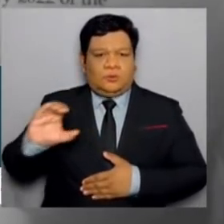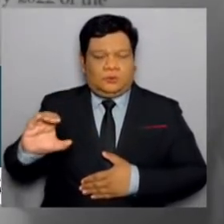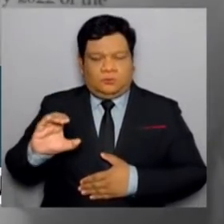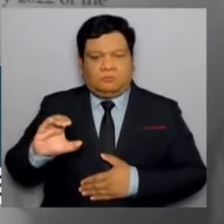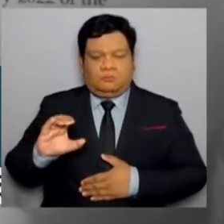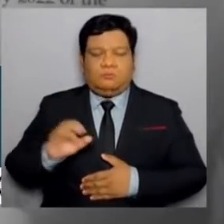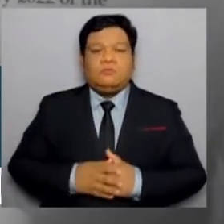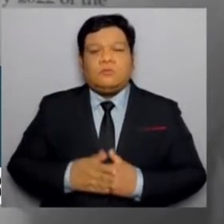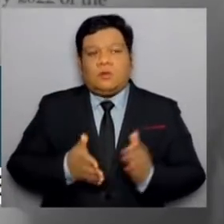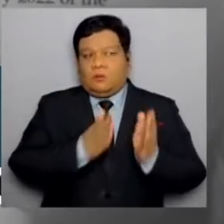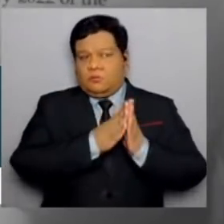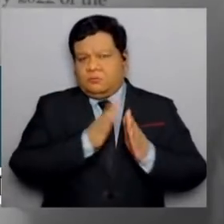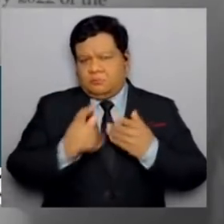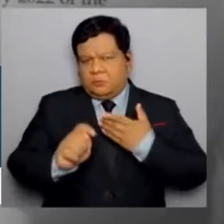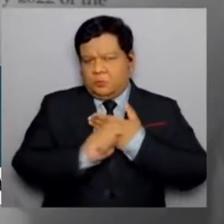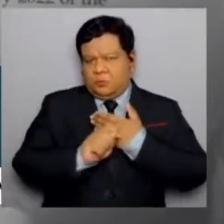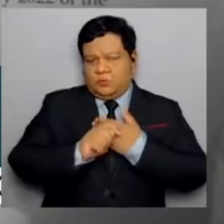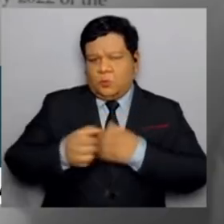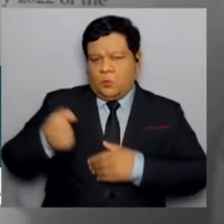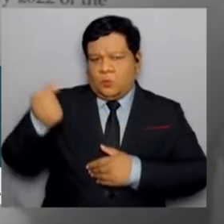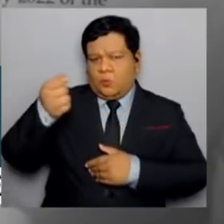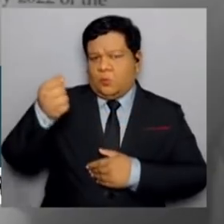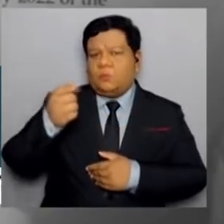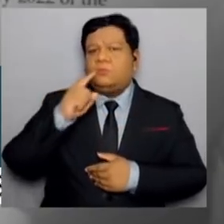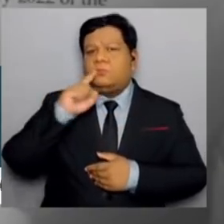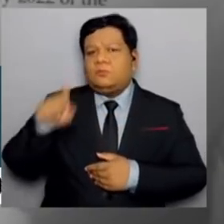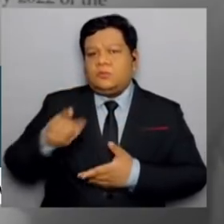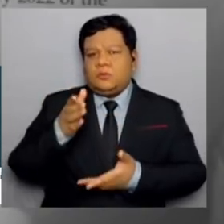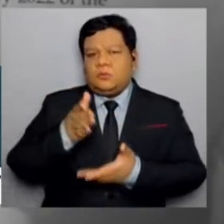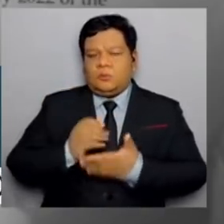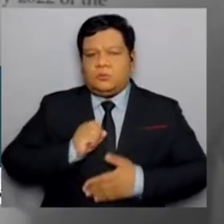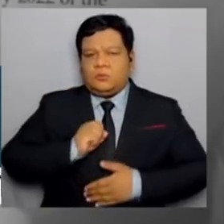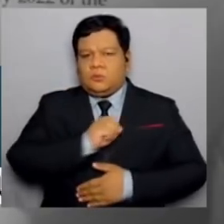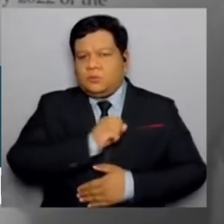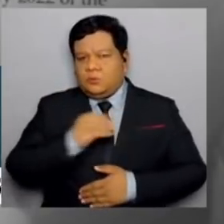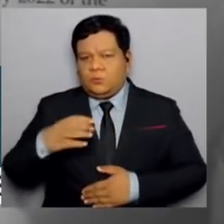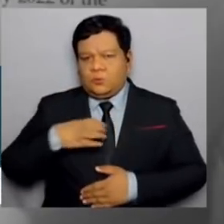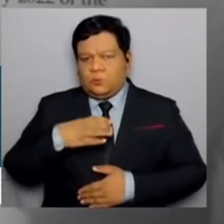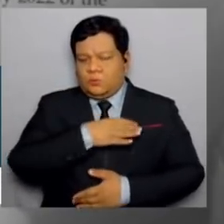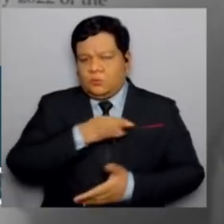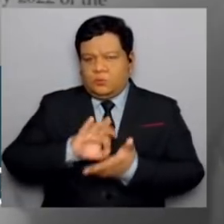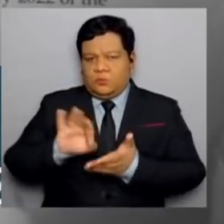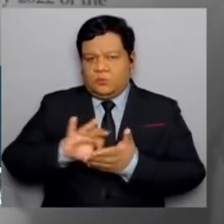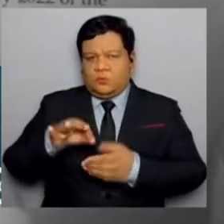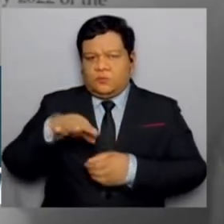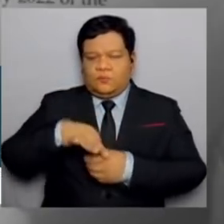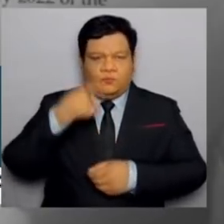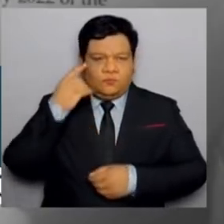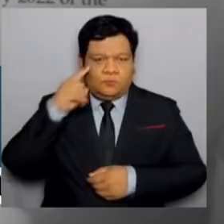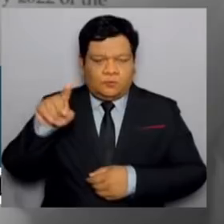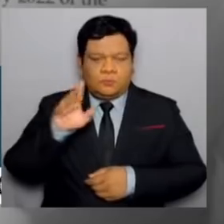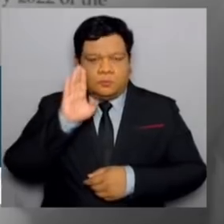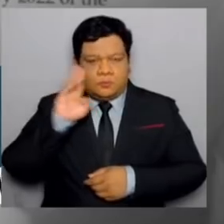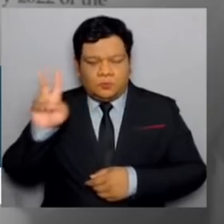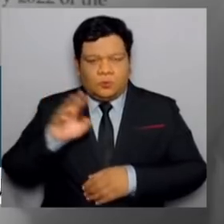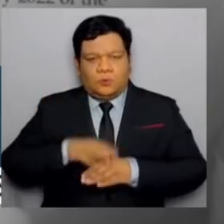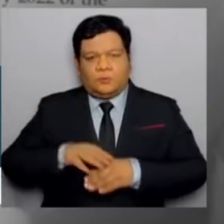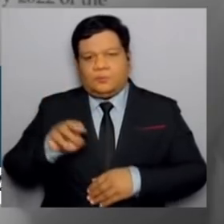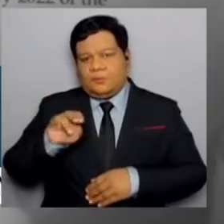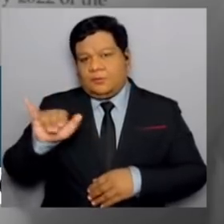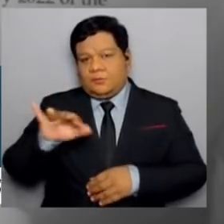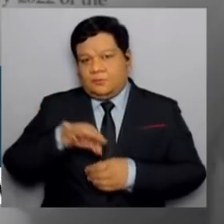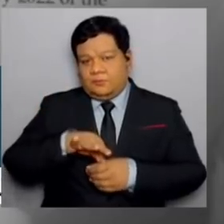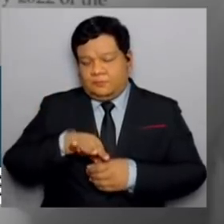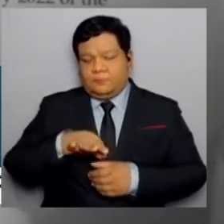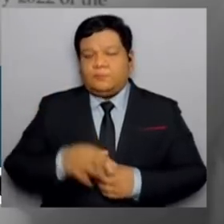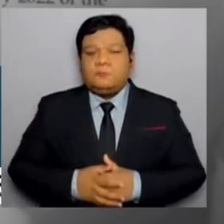a temporary restraining order to stop the Senate and House from canvassing the votes for Marcos in the May 9 elections. The